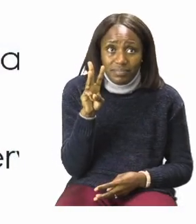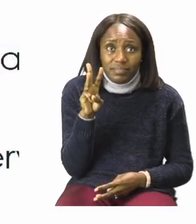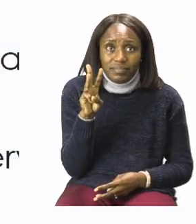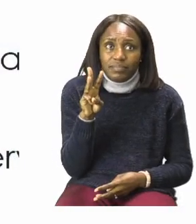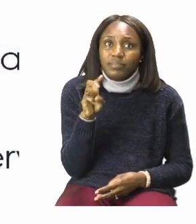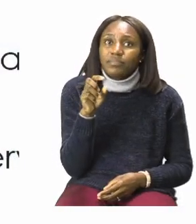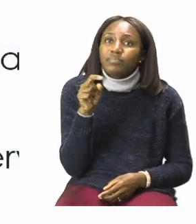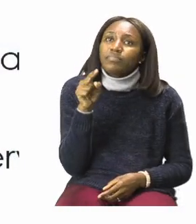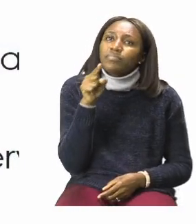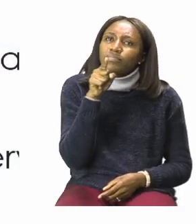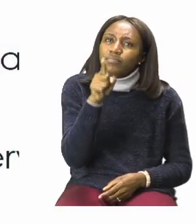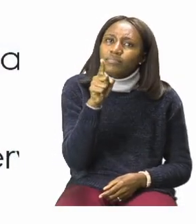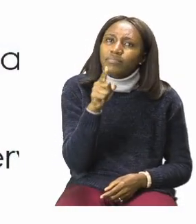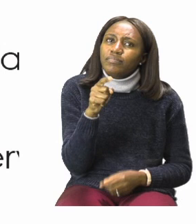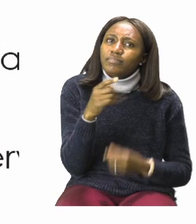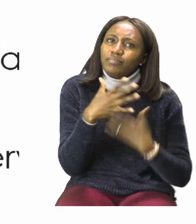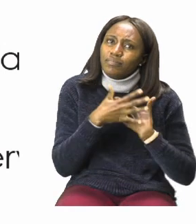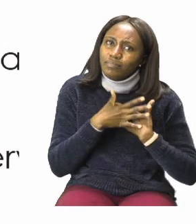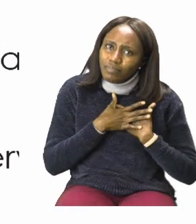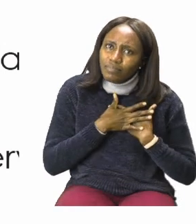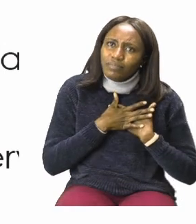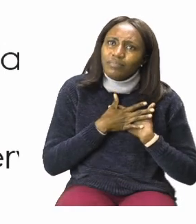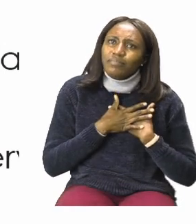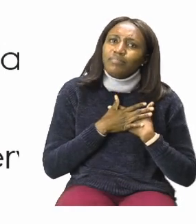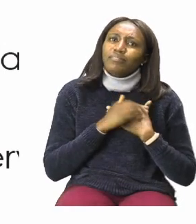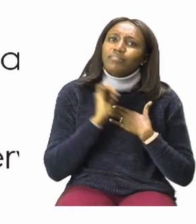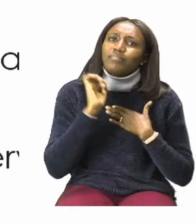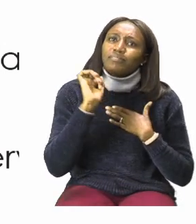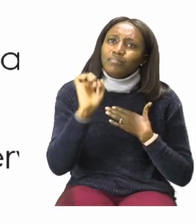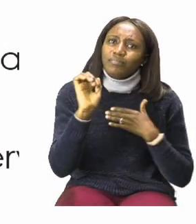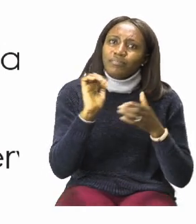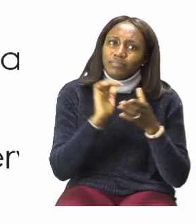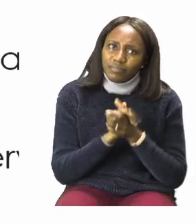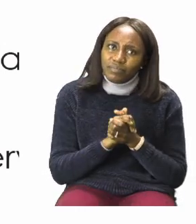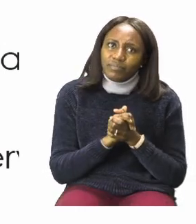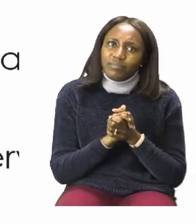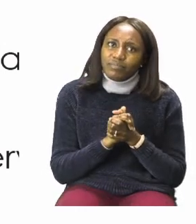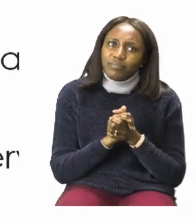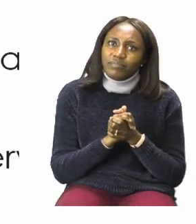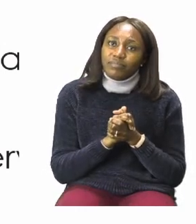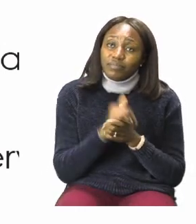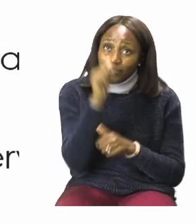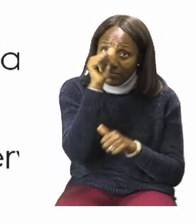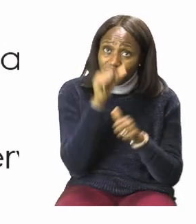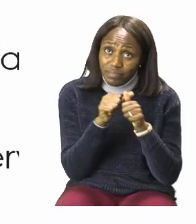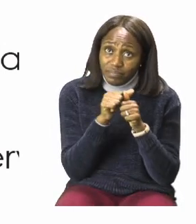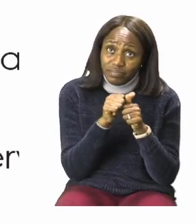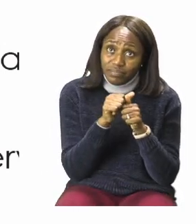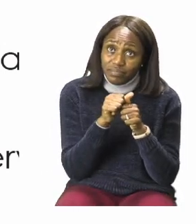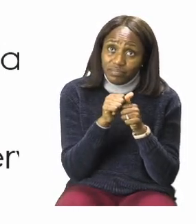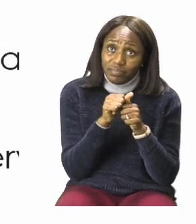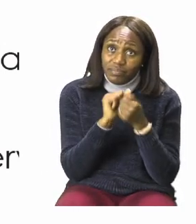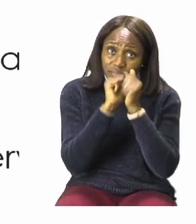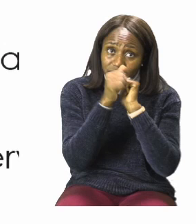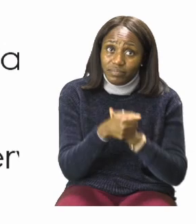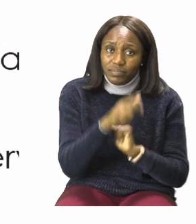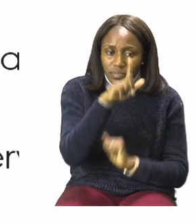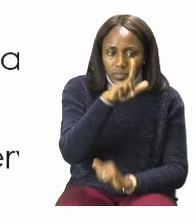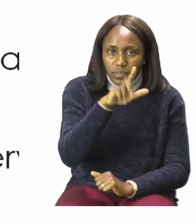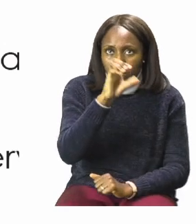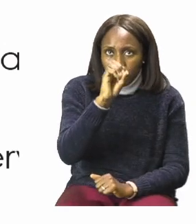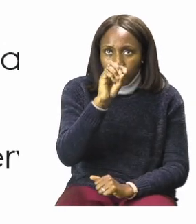It says, you dash your friends. Remember, we changed the word love into